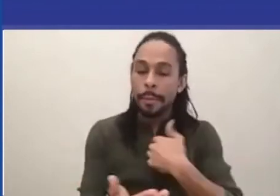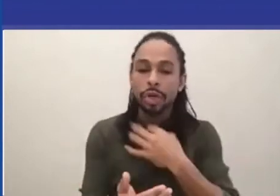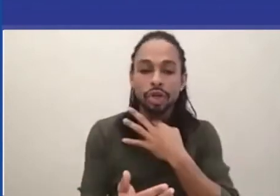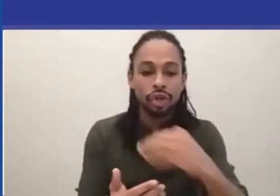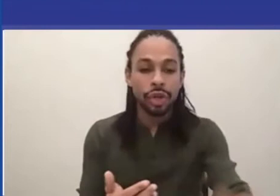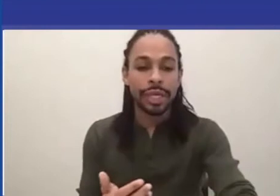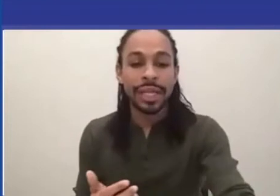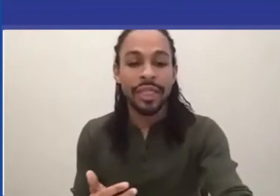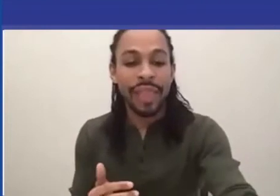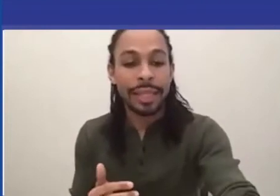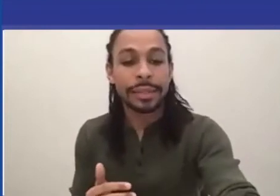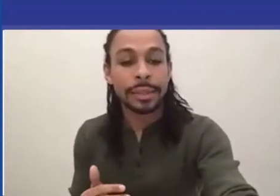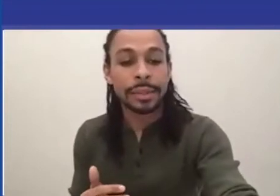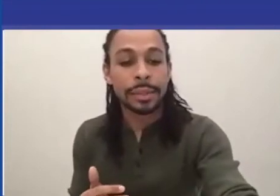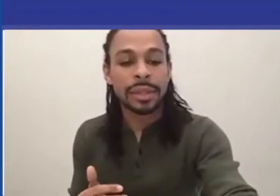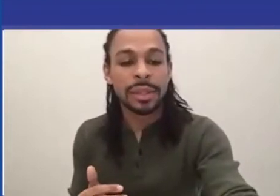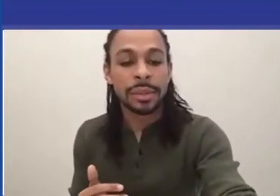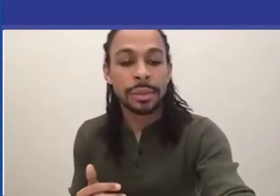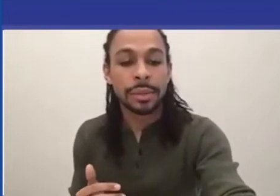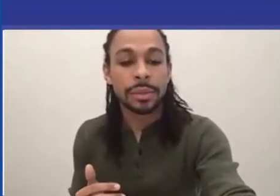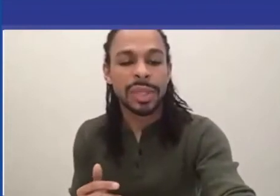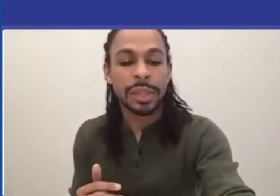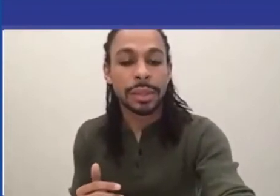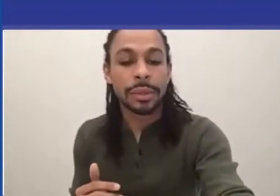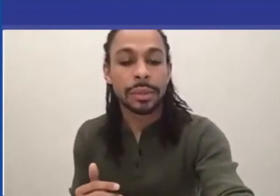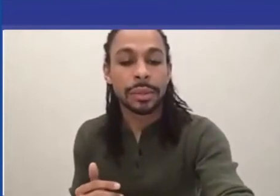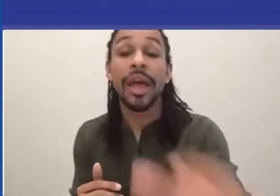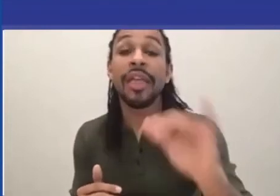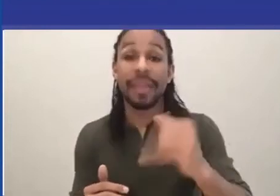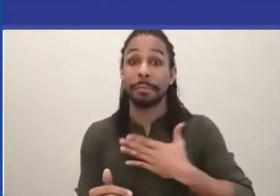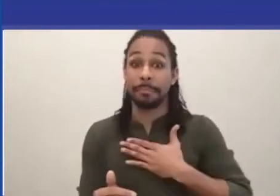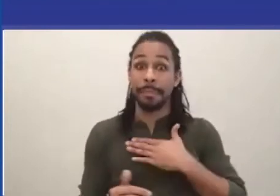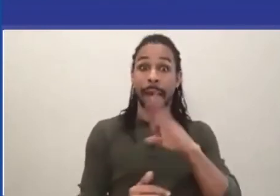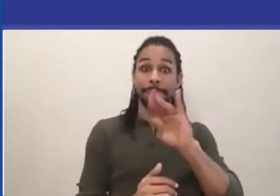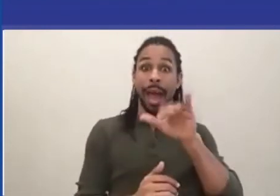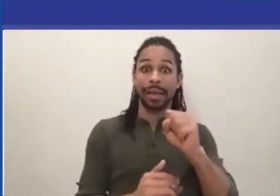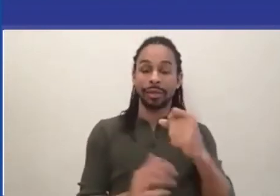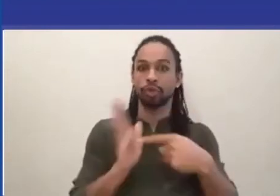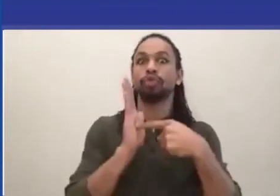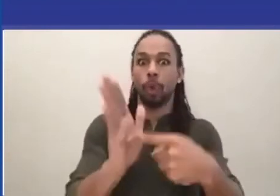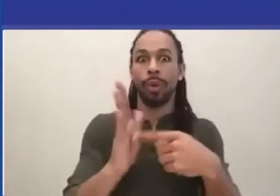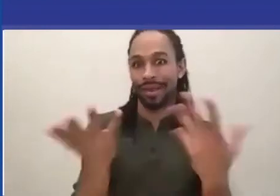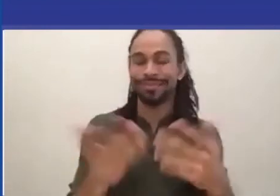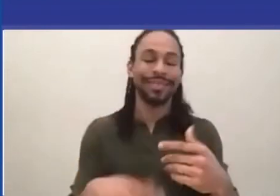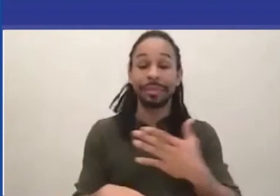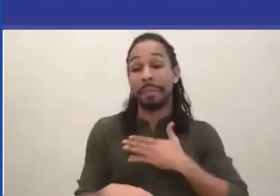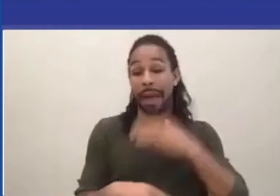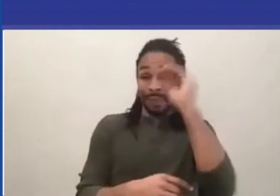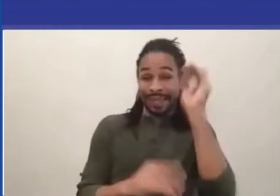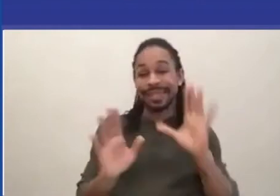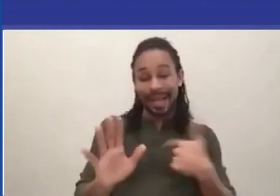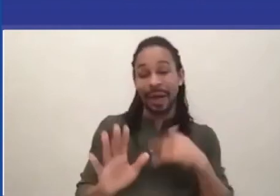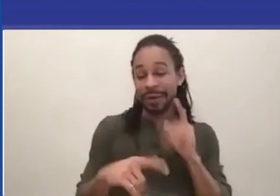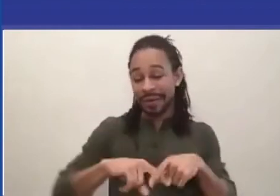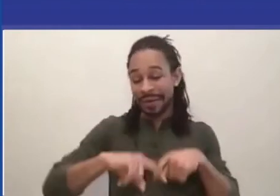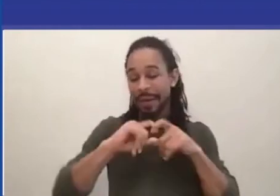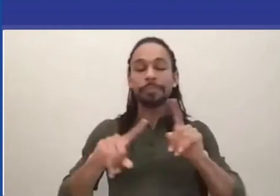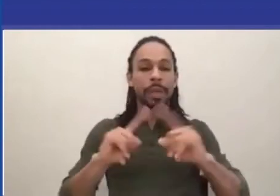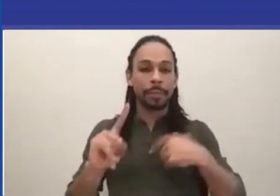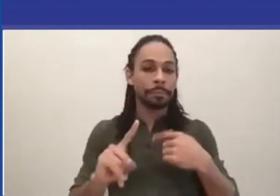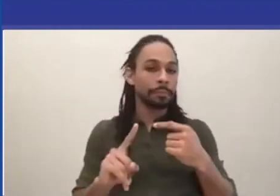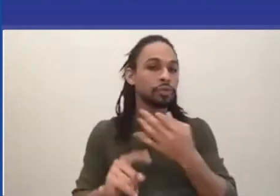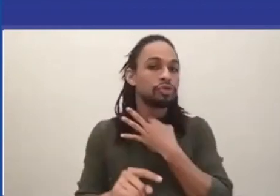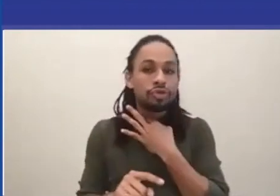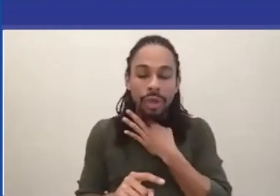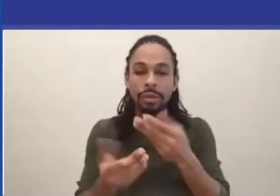showing through, and some of my opinions, which I will stop. I'm curious though to lift that up to the group. Sort